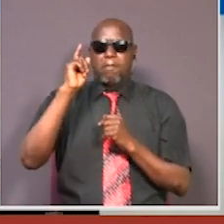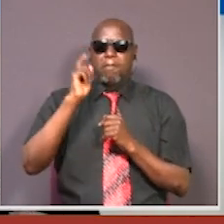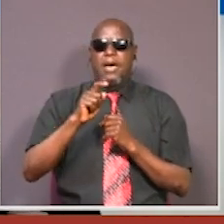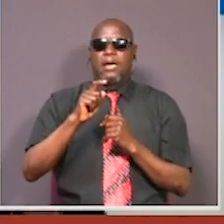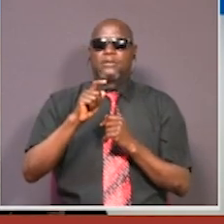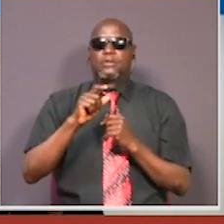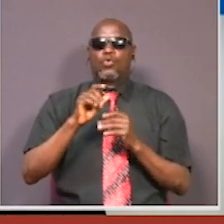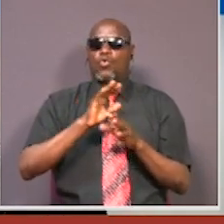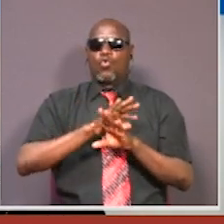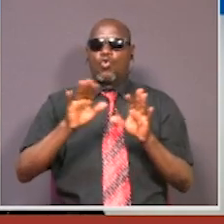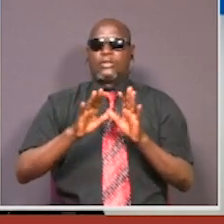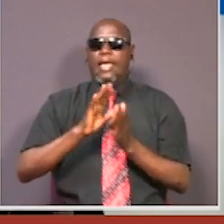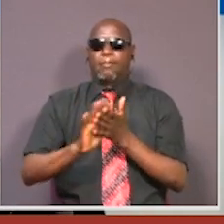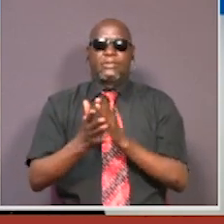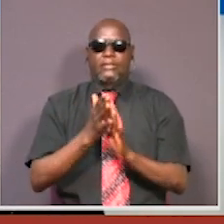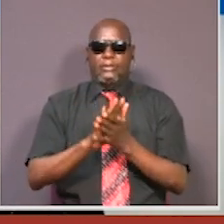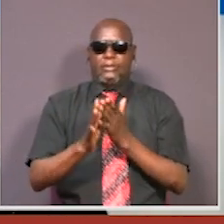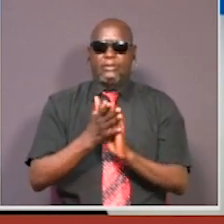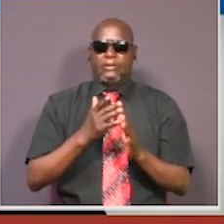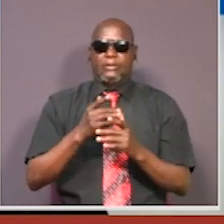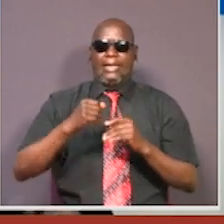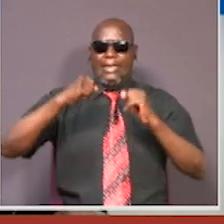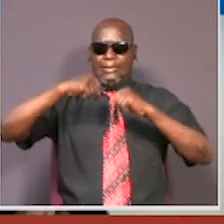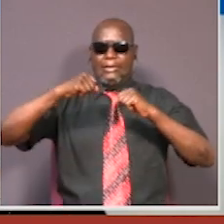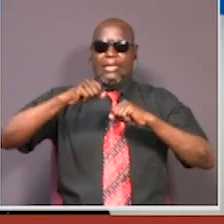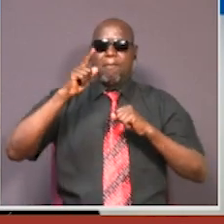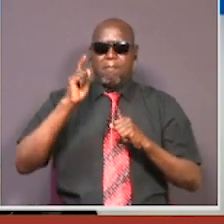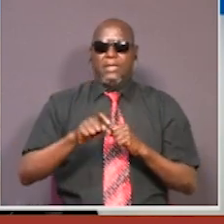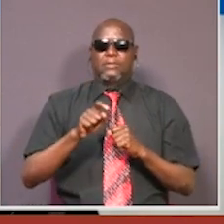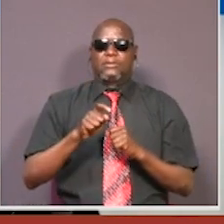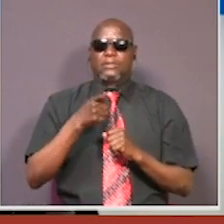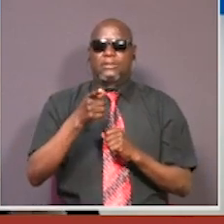empty-handed. A deal is a must, and I'm confident it will be reached.